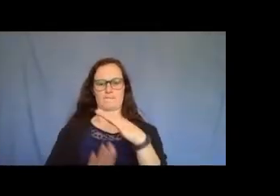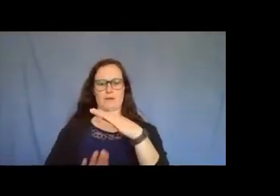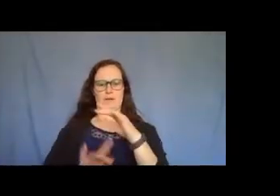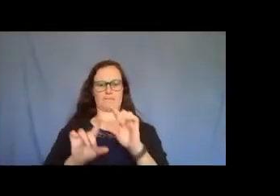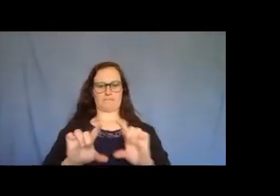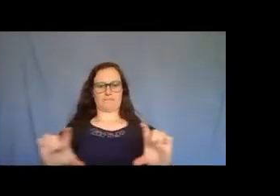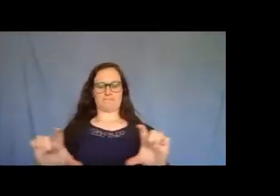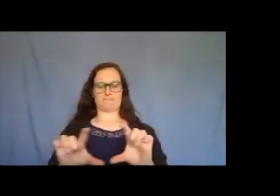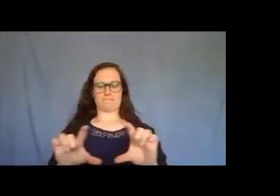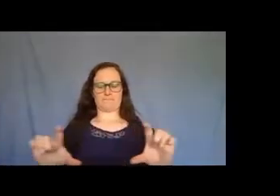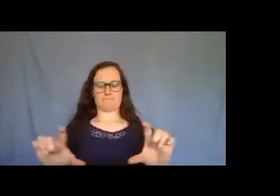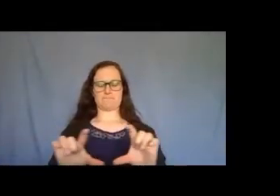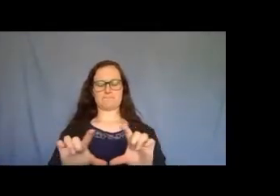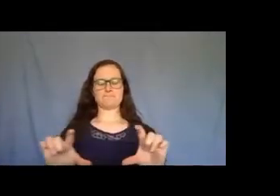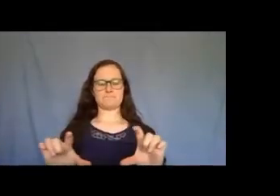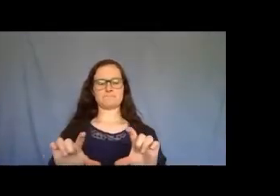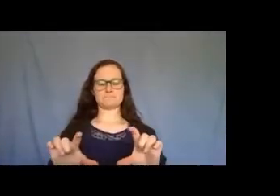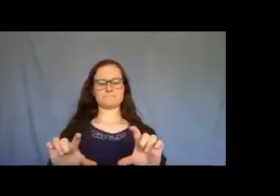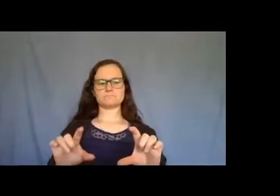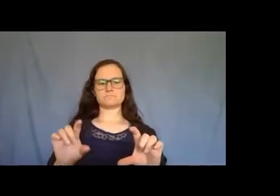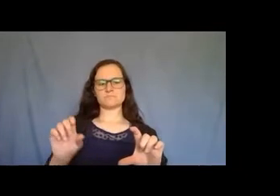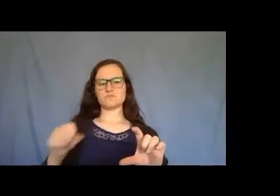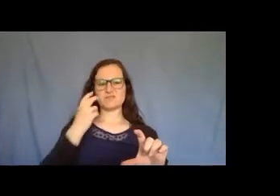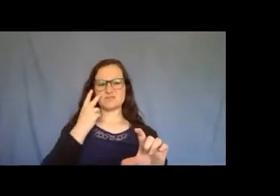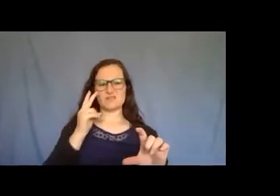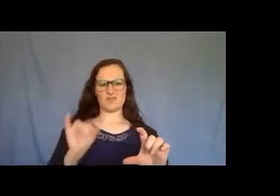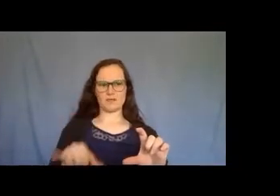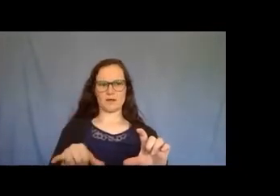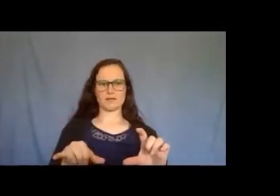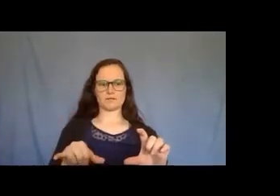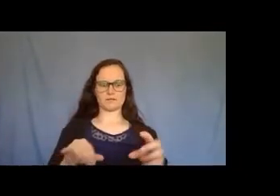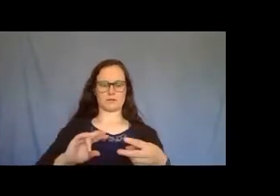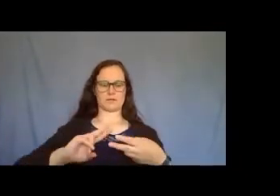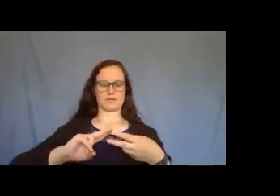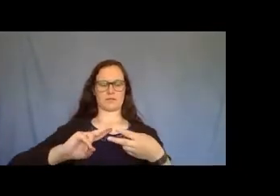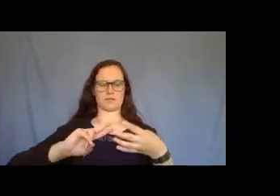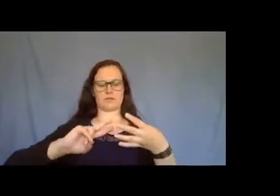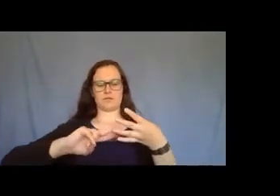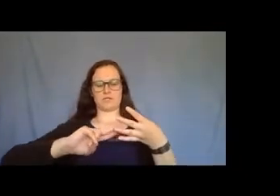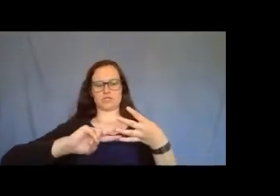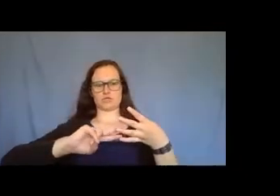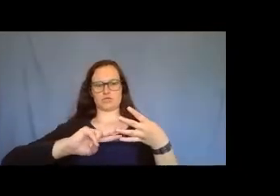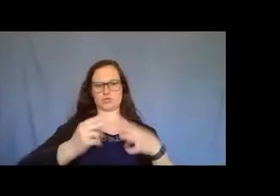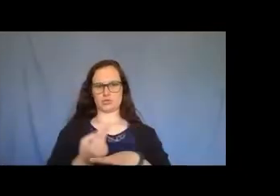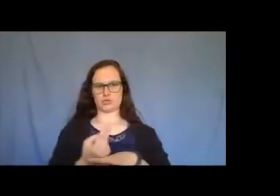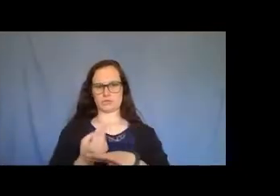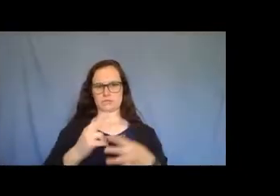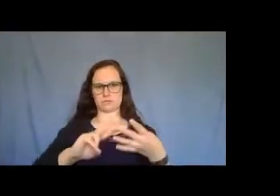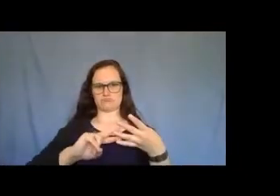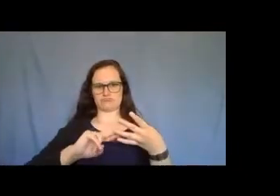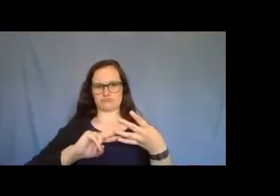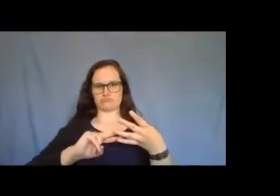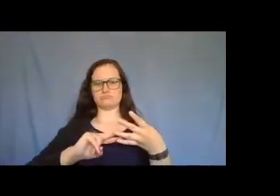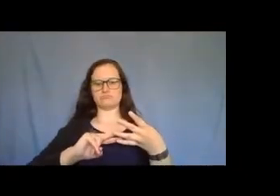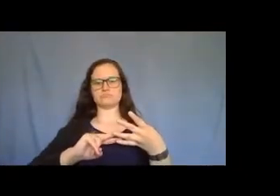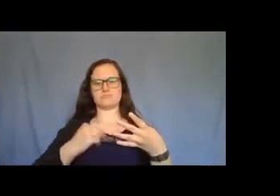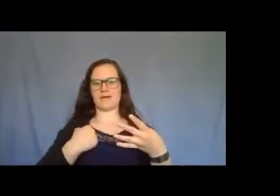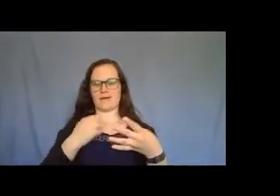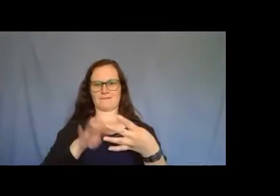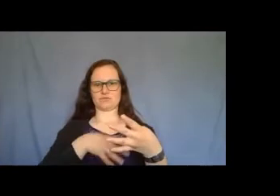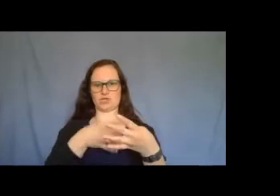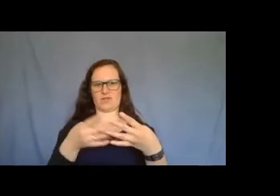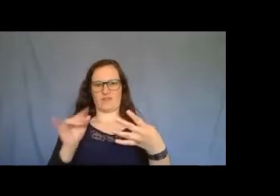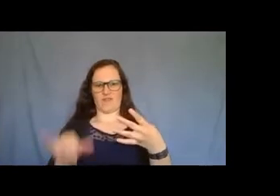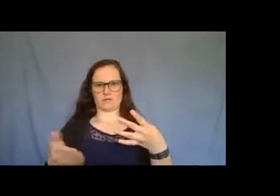lower designated use criteria, domestic water supply at 15 and aquatic life use.